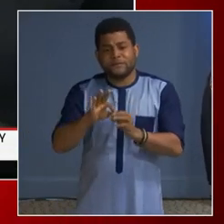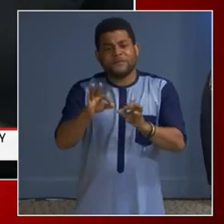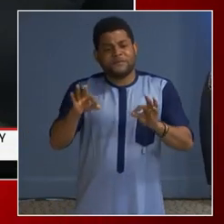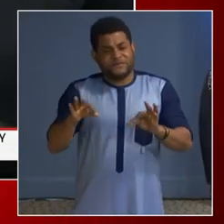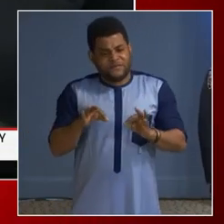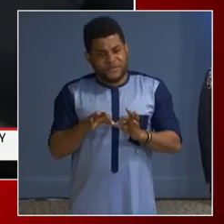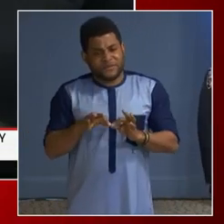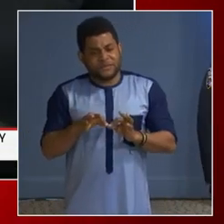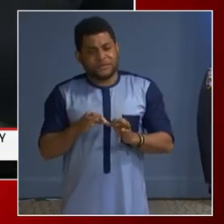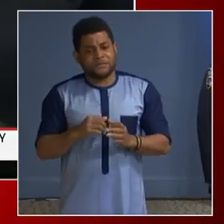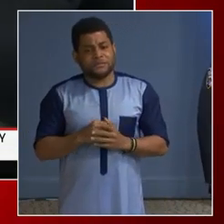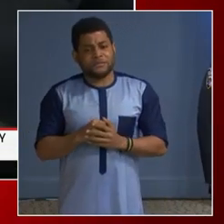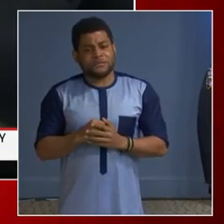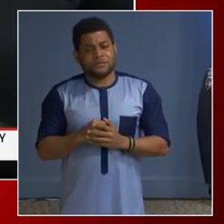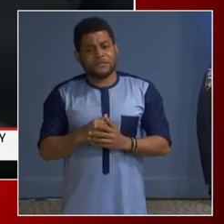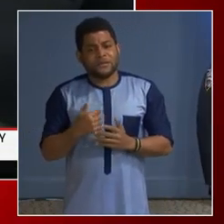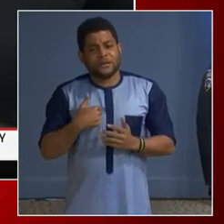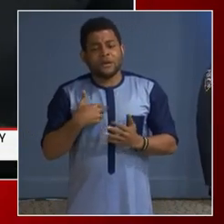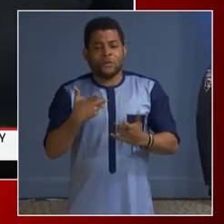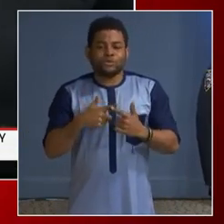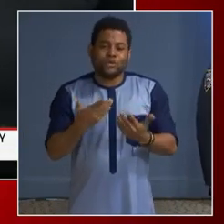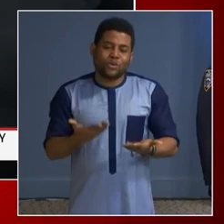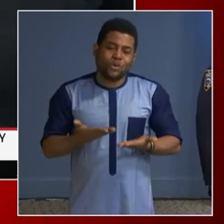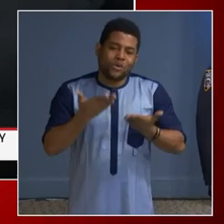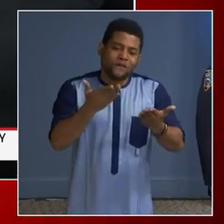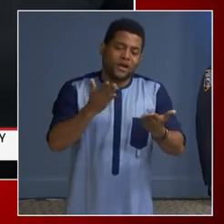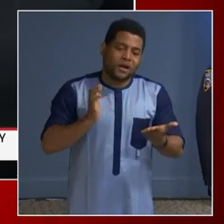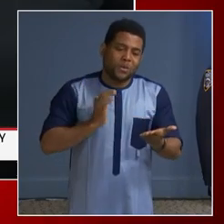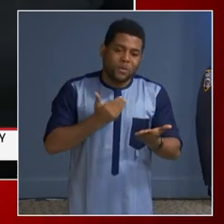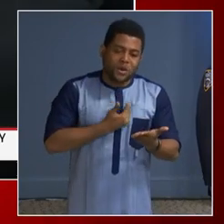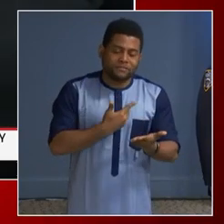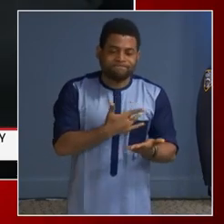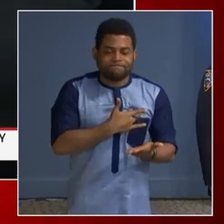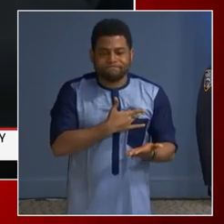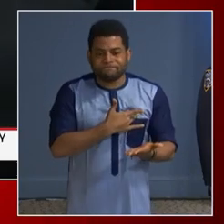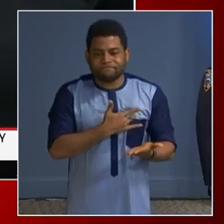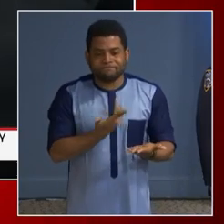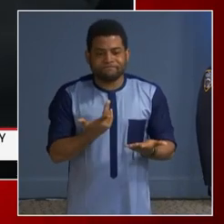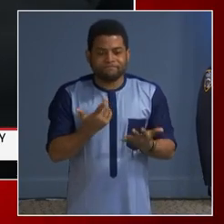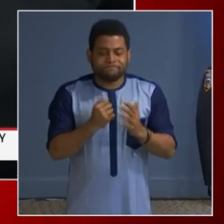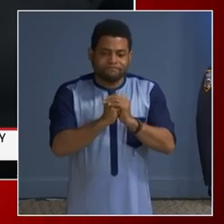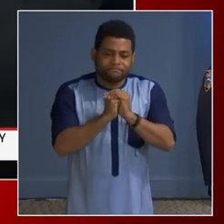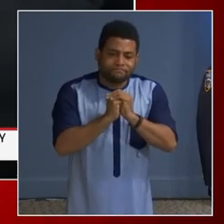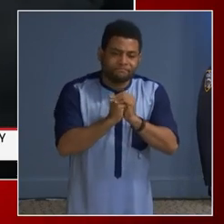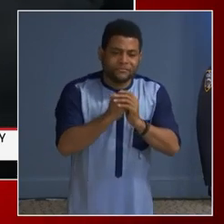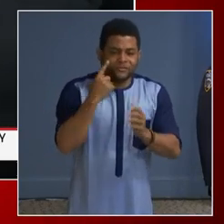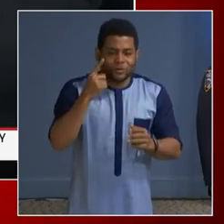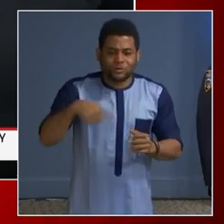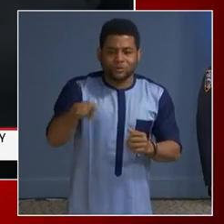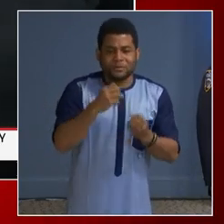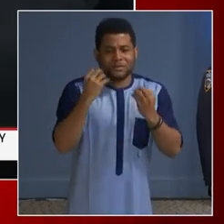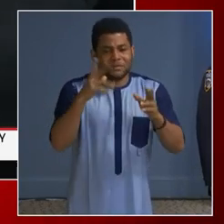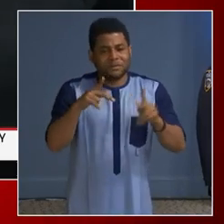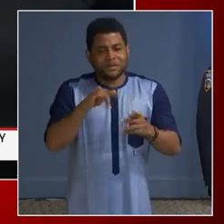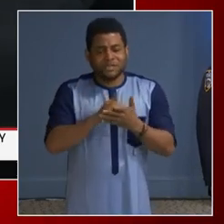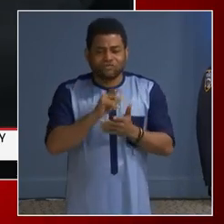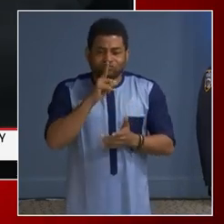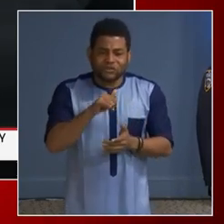ATF, I would like to offer our deepest condolences to the many families and friends affected by these horrific acts.